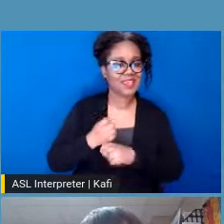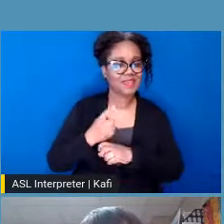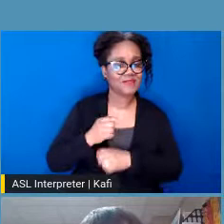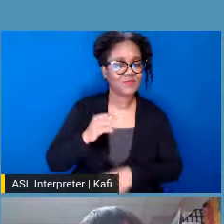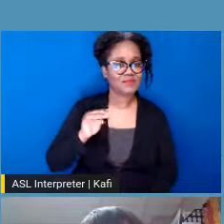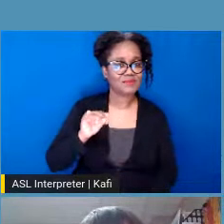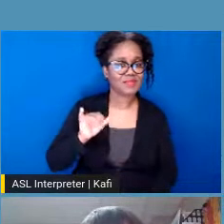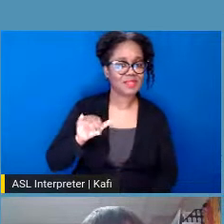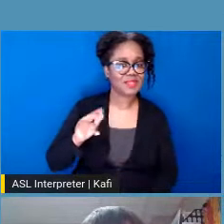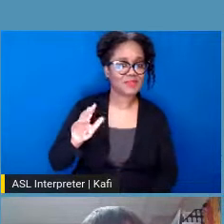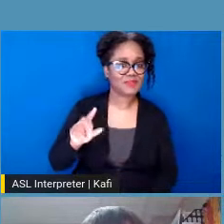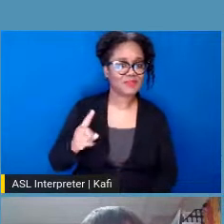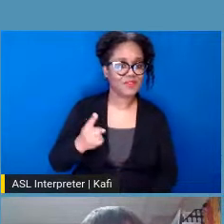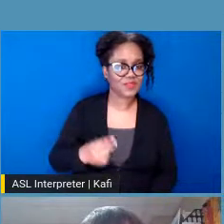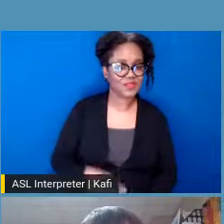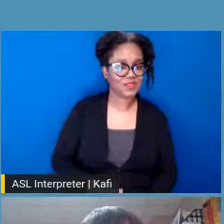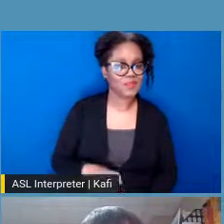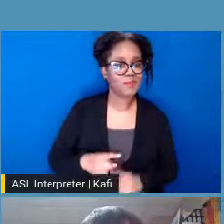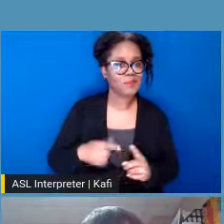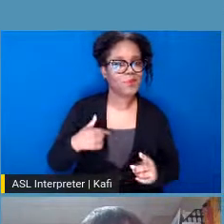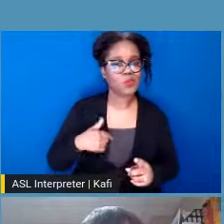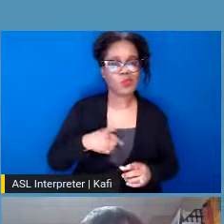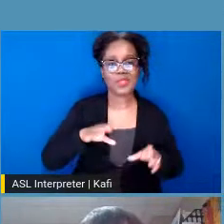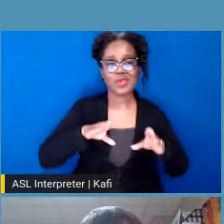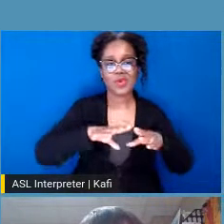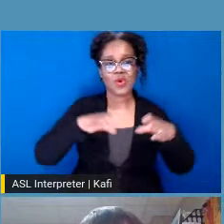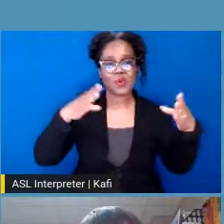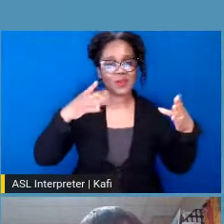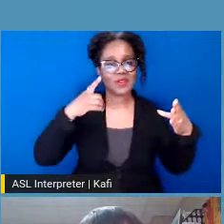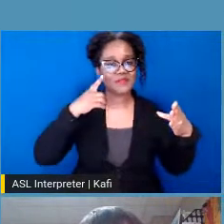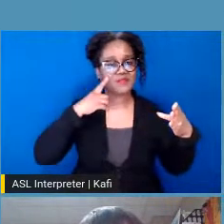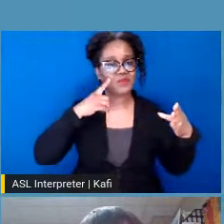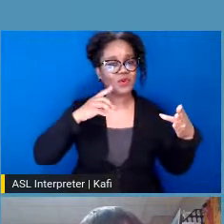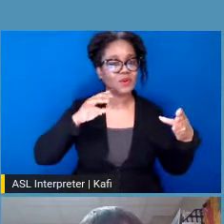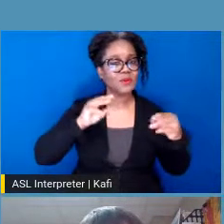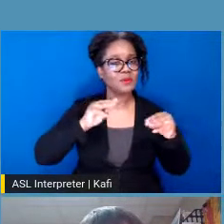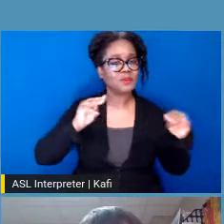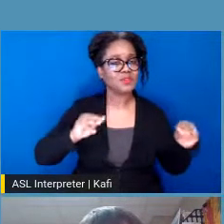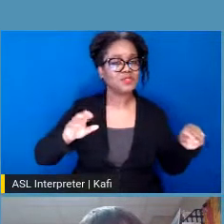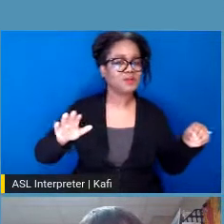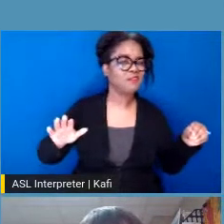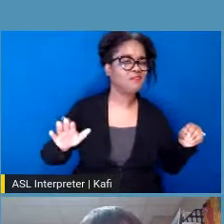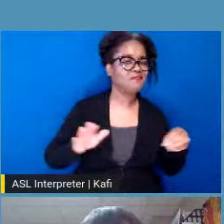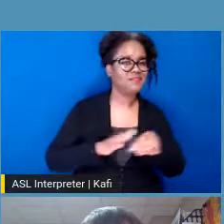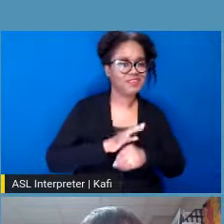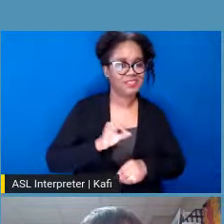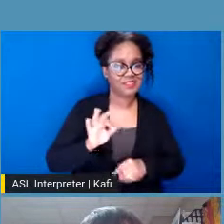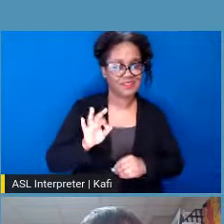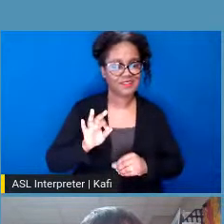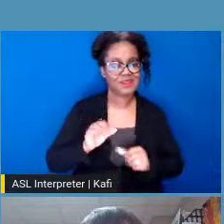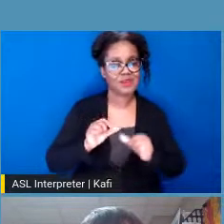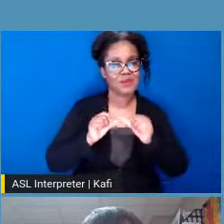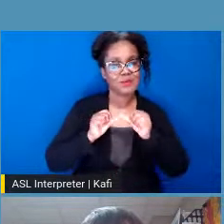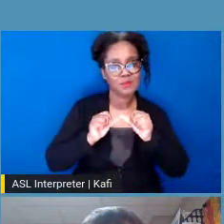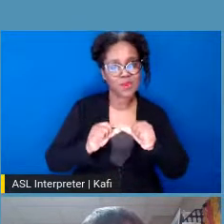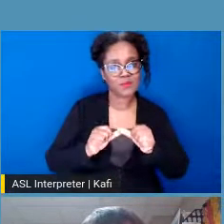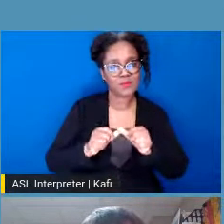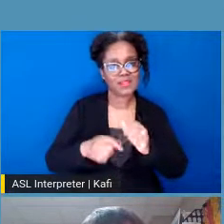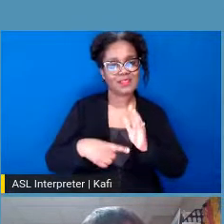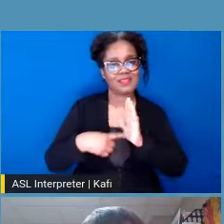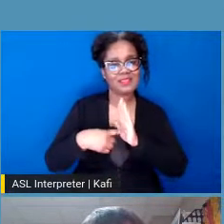we reopened to a museum full of permanent collection exhibitions celebrating that 50